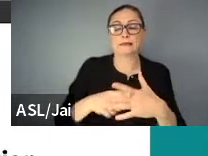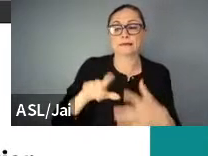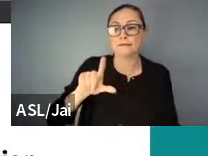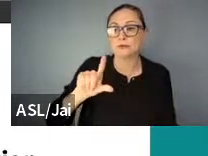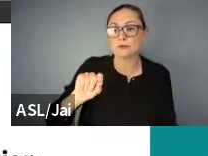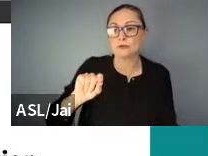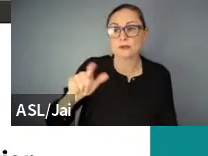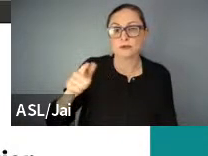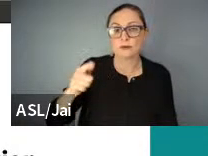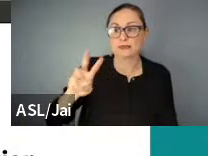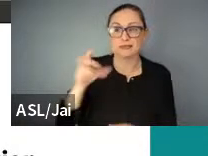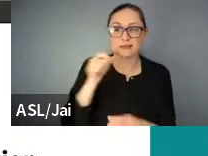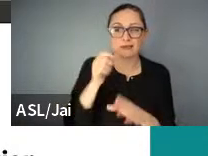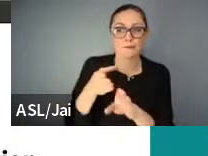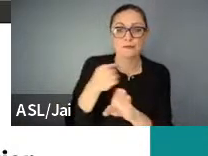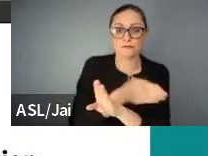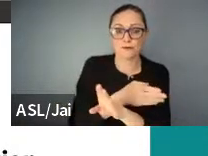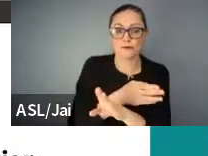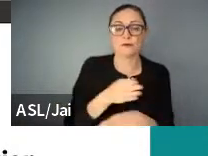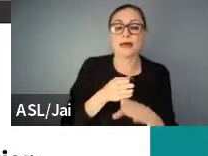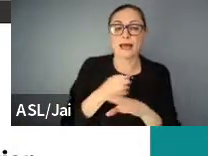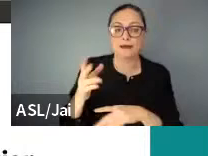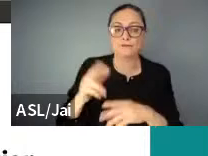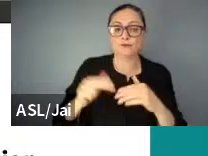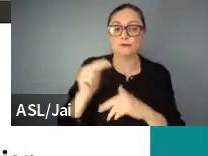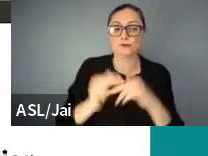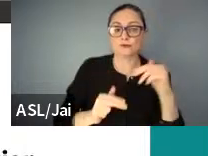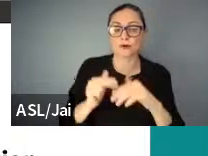after construction in the corridor begins.